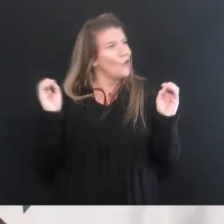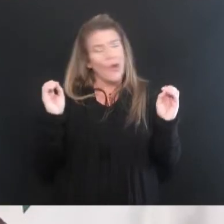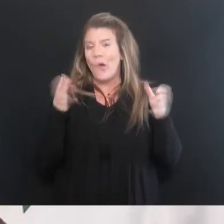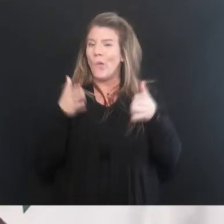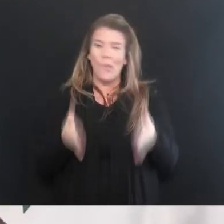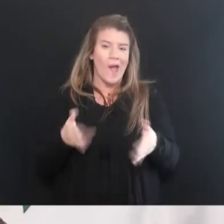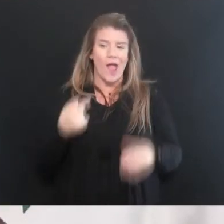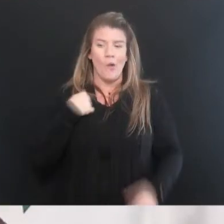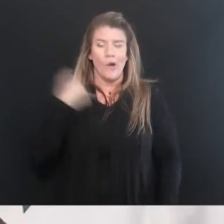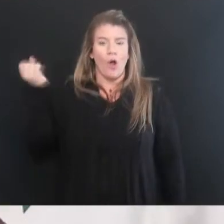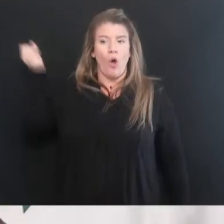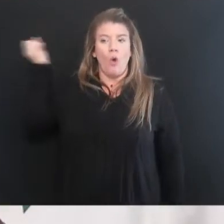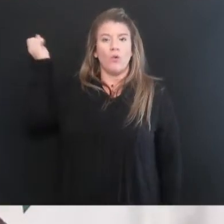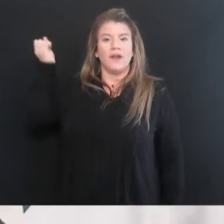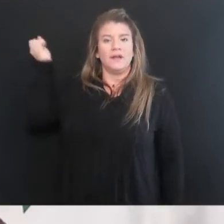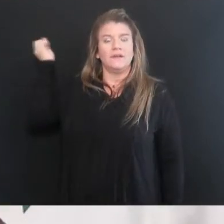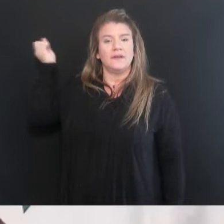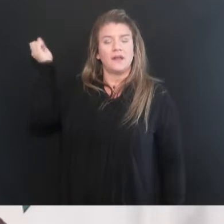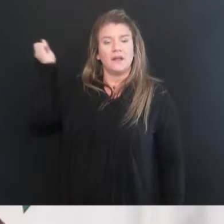we're holding back,